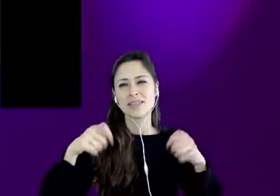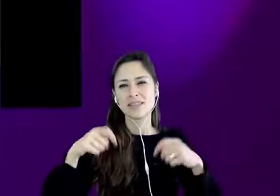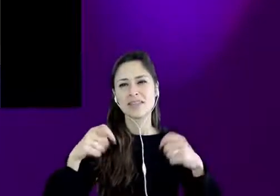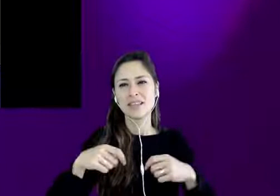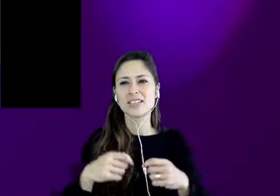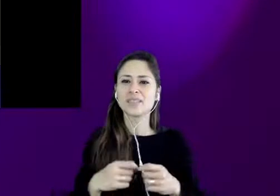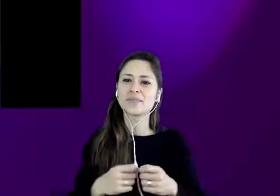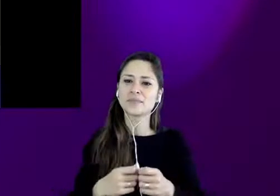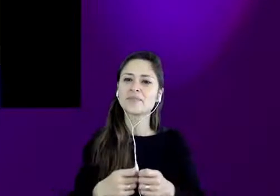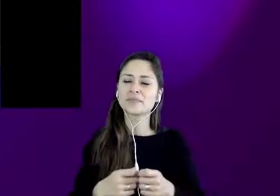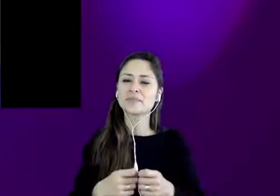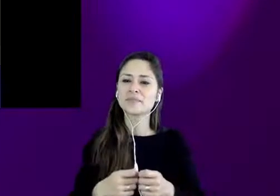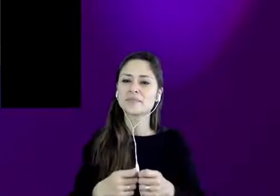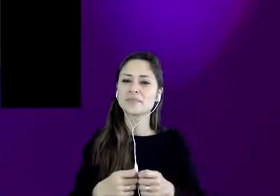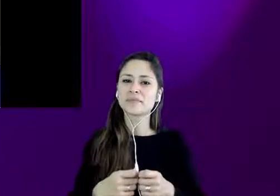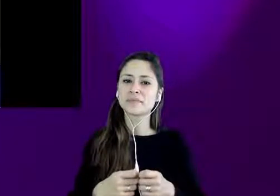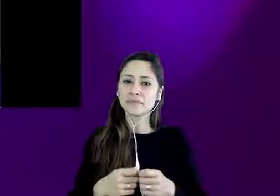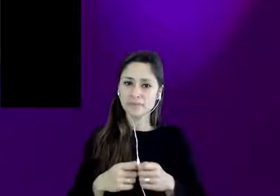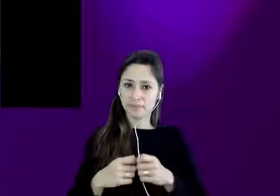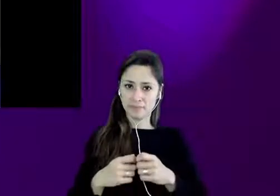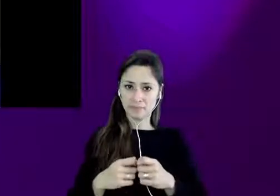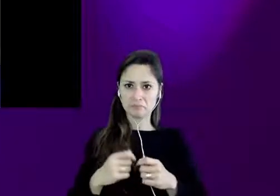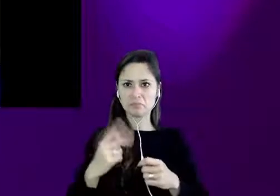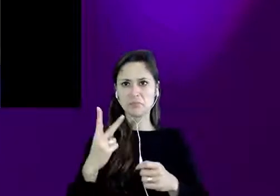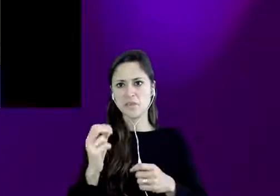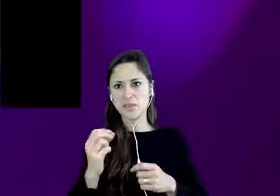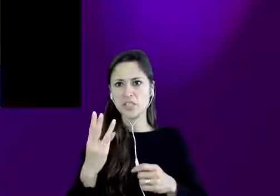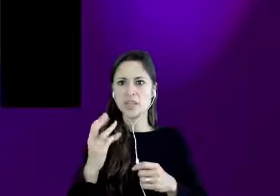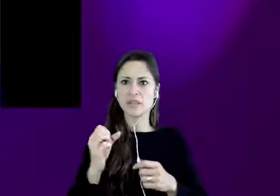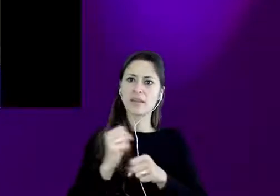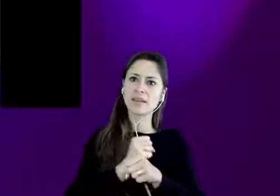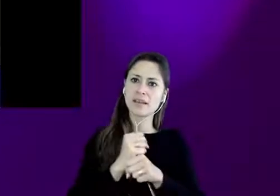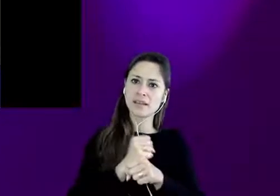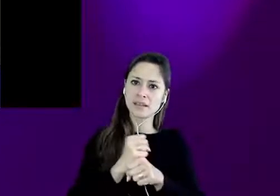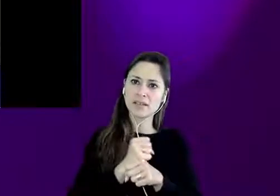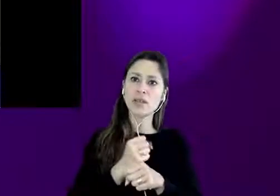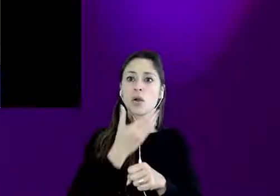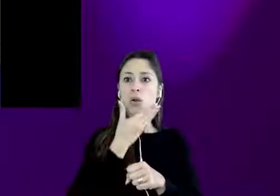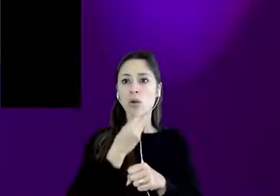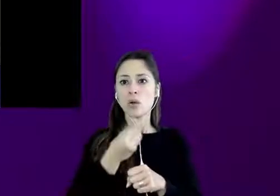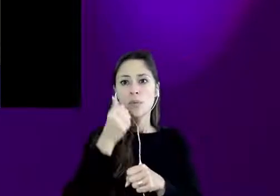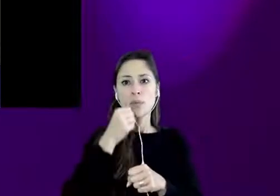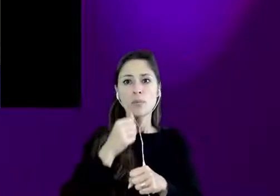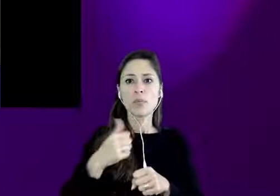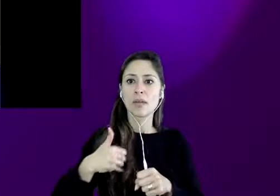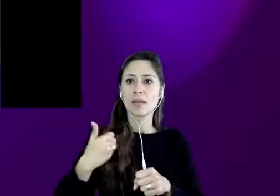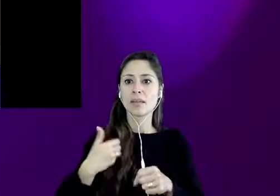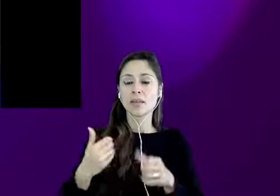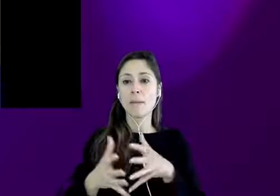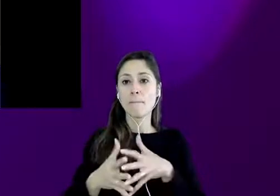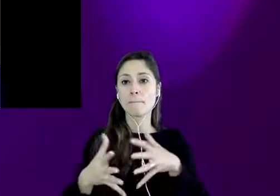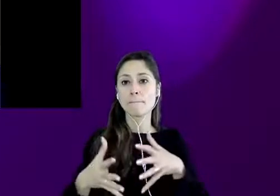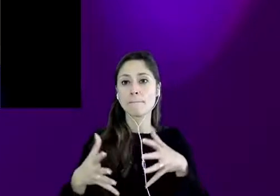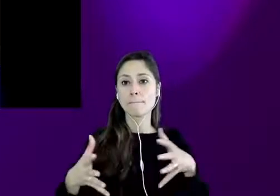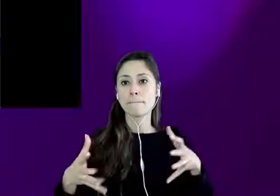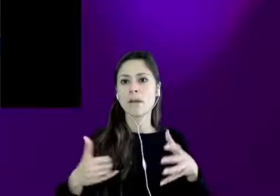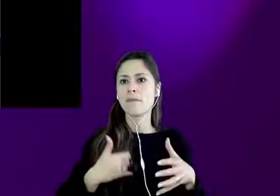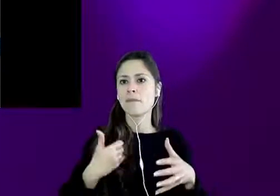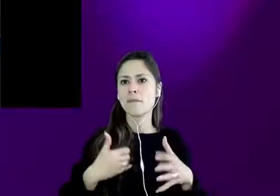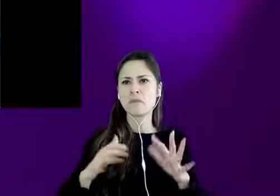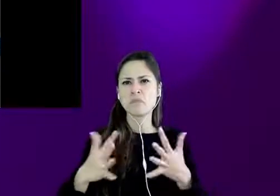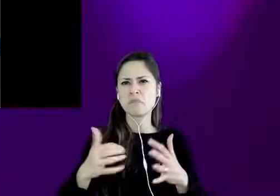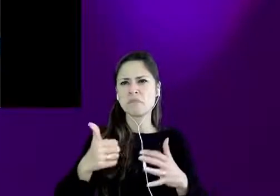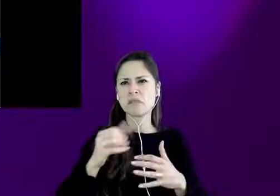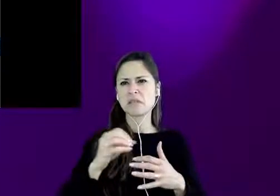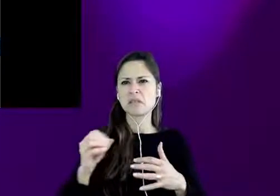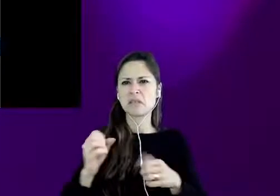30 years from now, humans will be able to reach 100 years as an average lifetime.